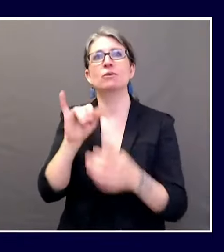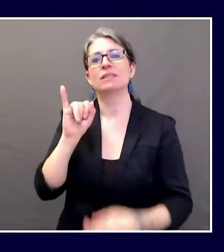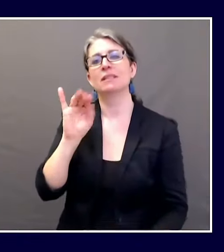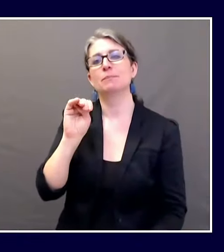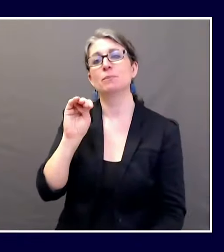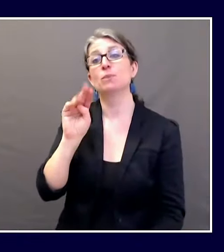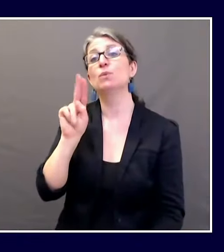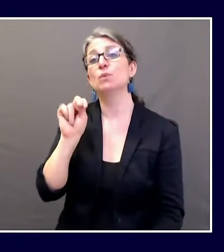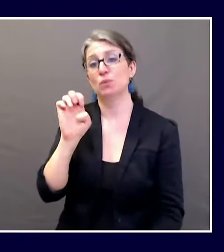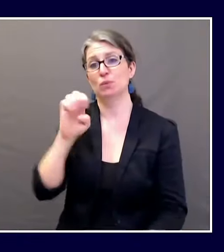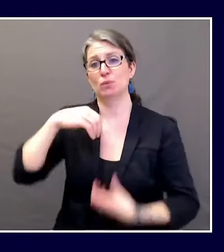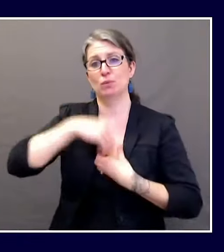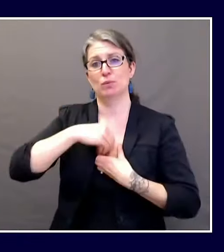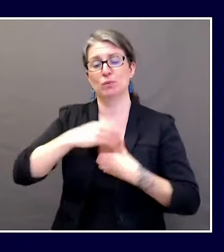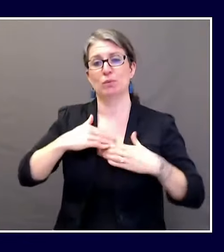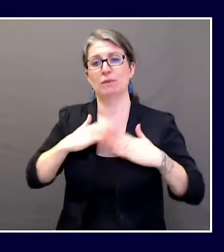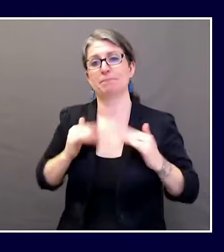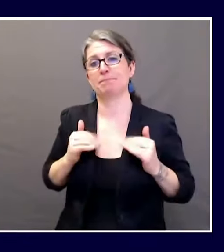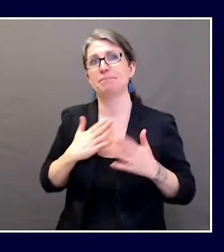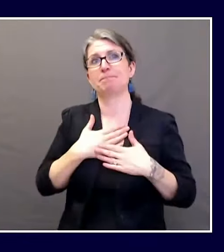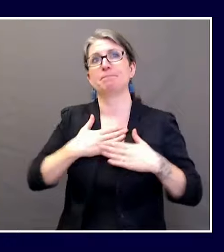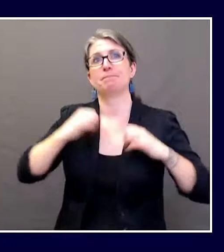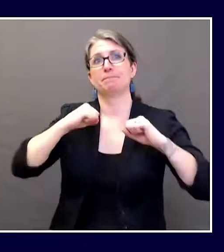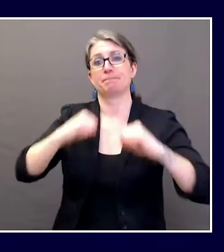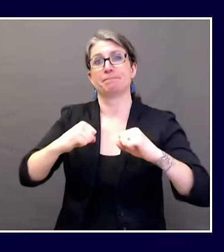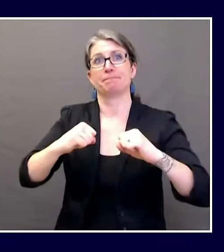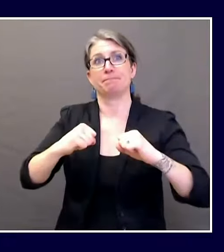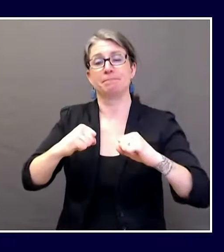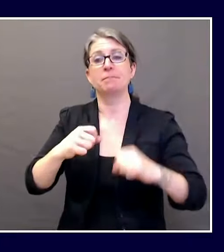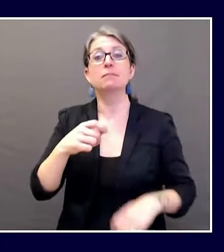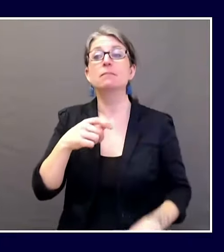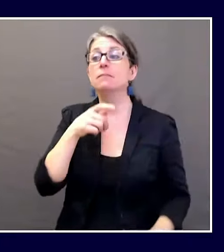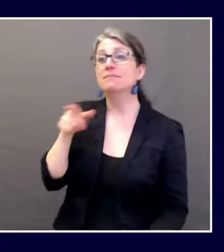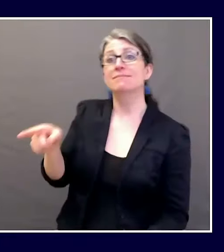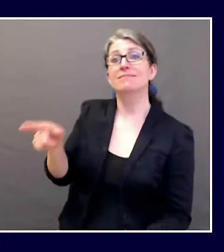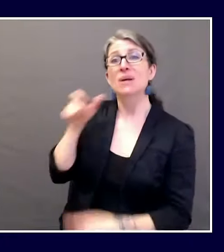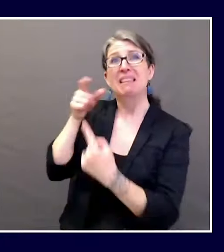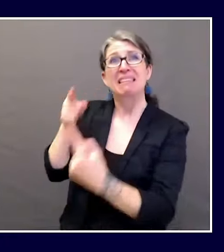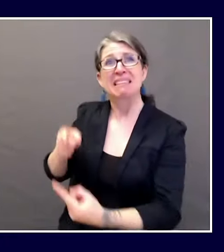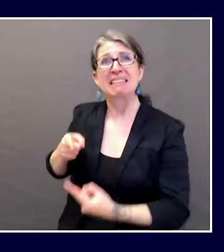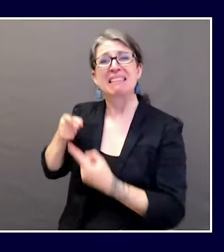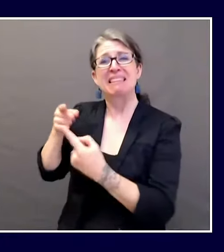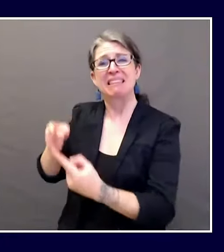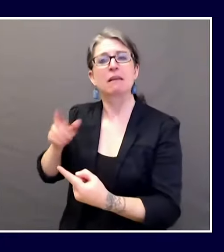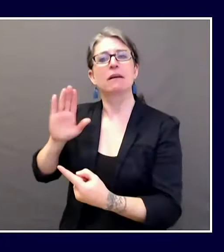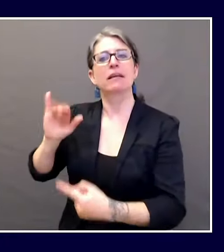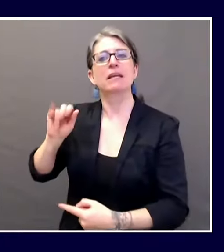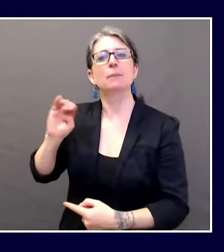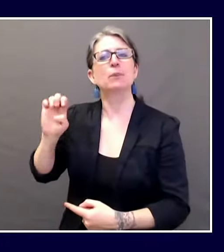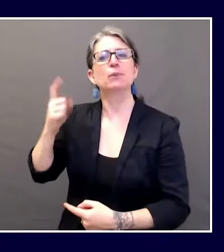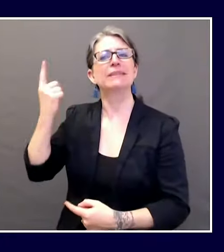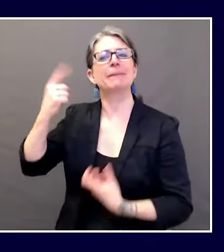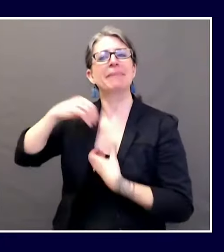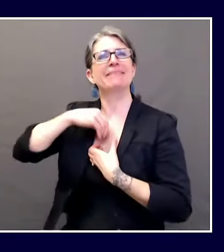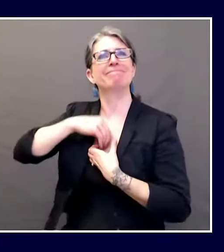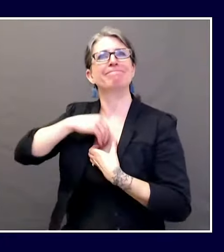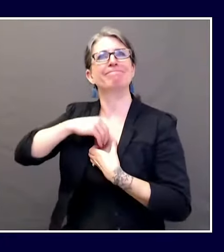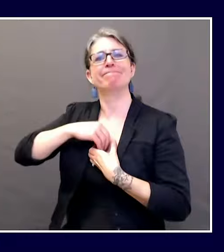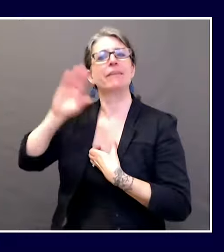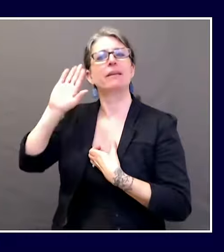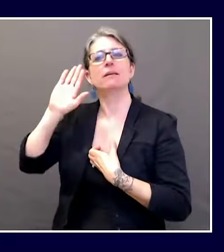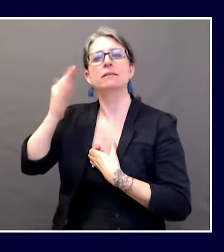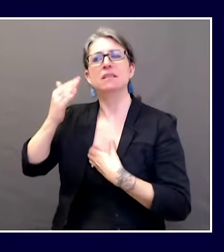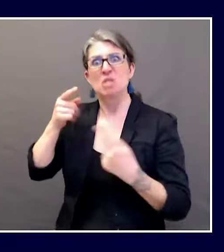things. But right now, Allison, there's a lot more research that's needed to really get a handle on what's going on, and that's research that's occurring